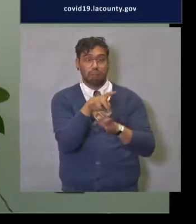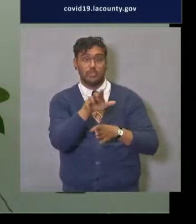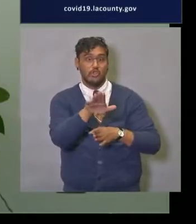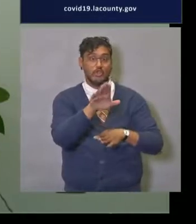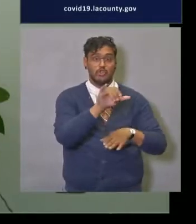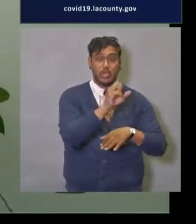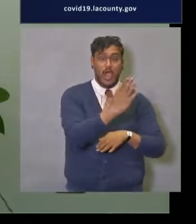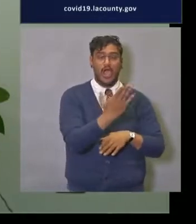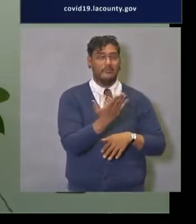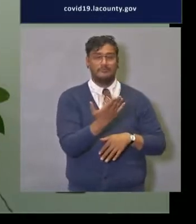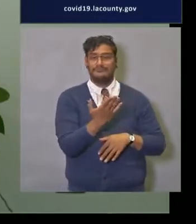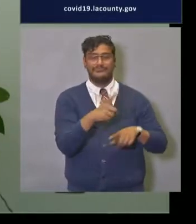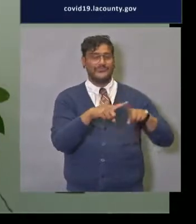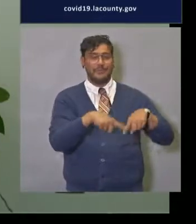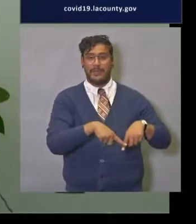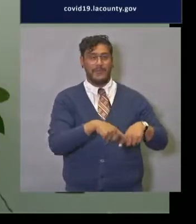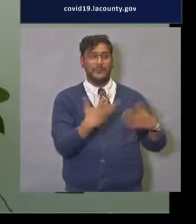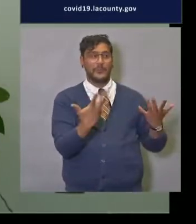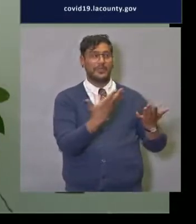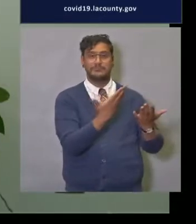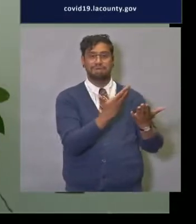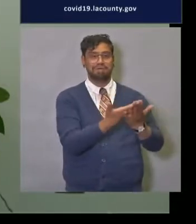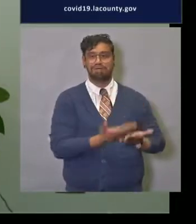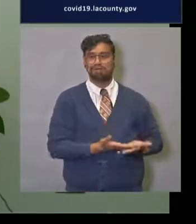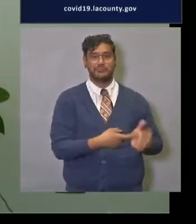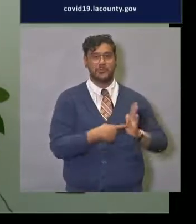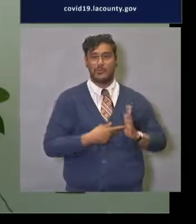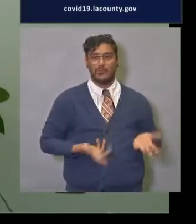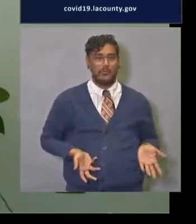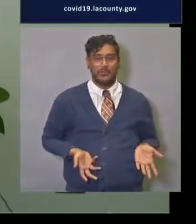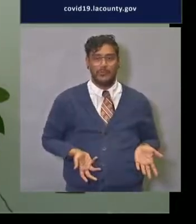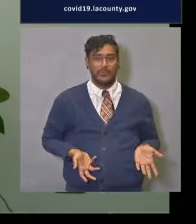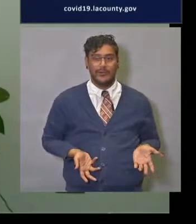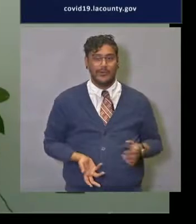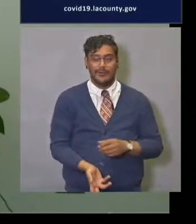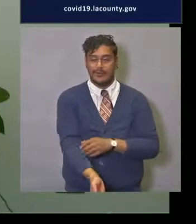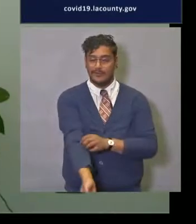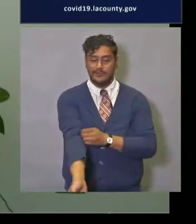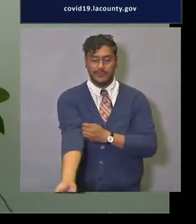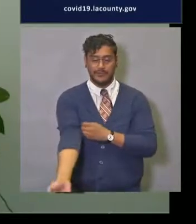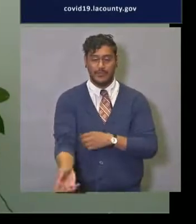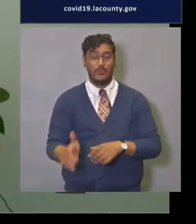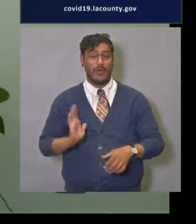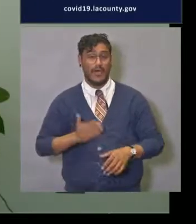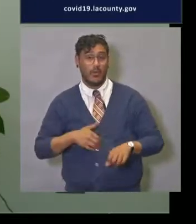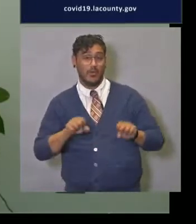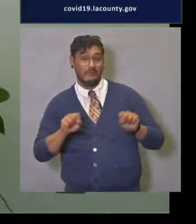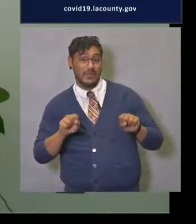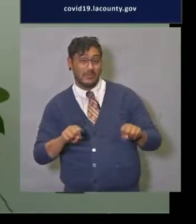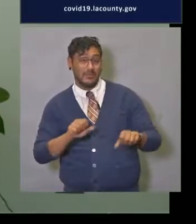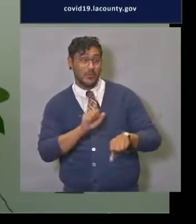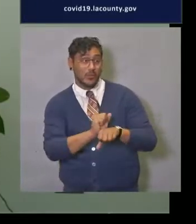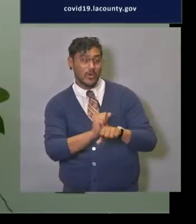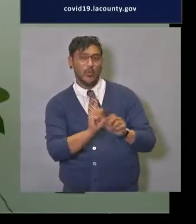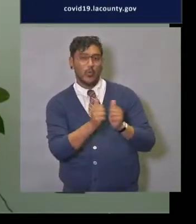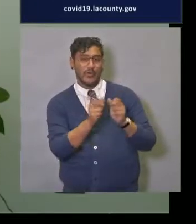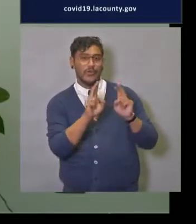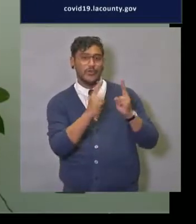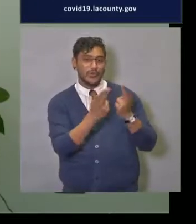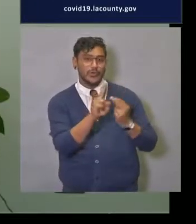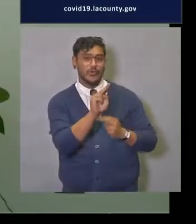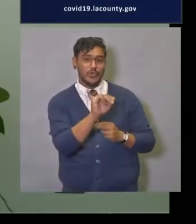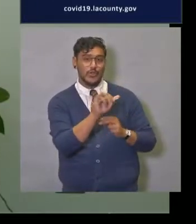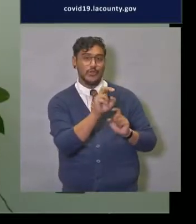verification will need to look like. So there is, of course, our ability to work. We're working very closely with the unions. We're working